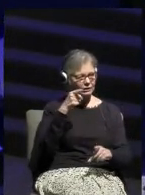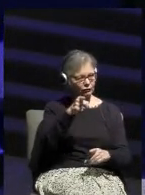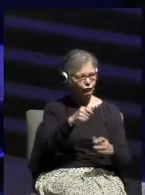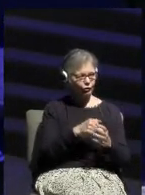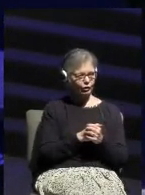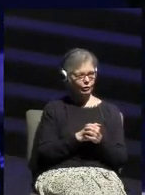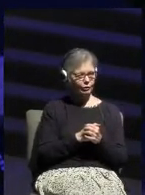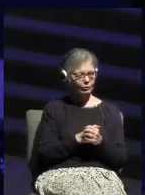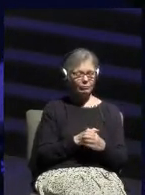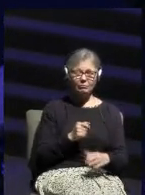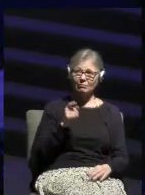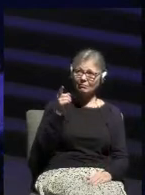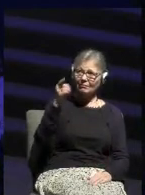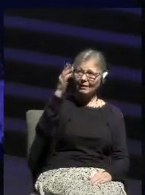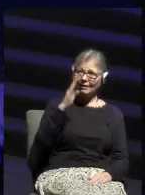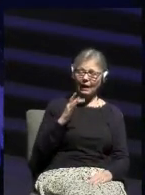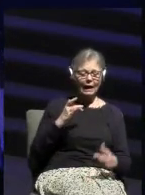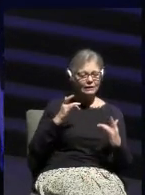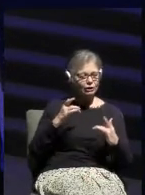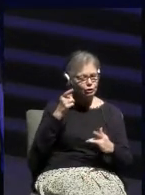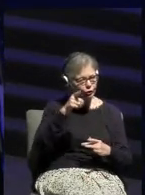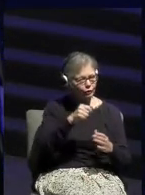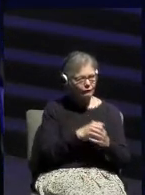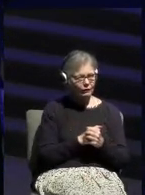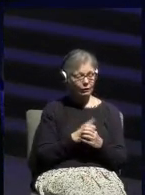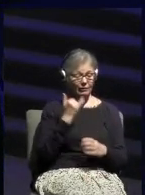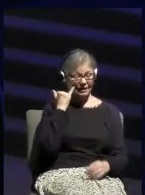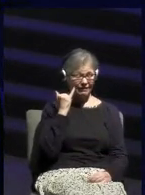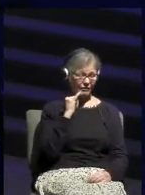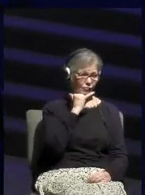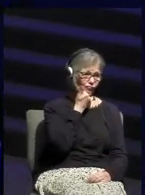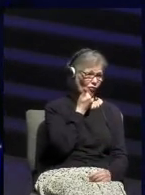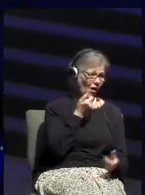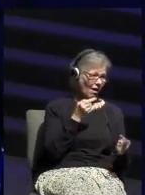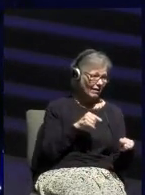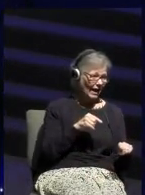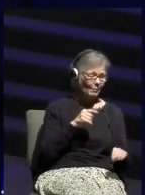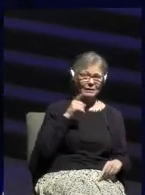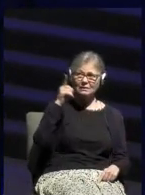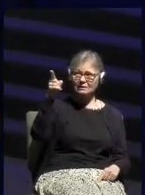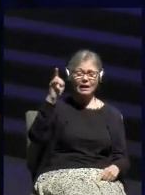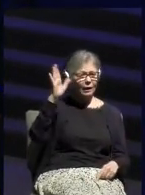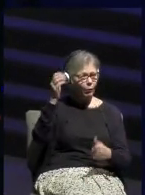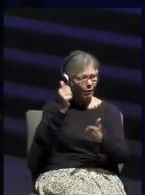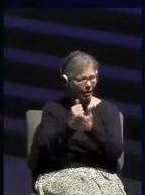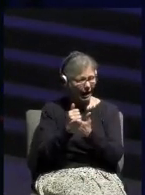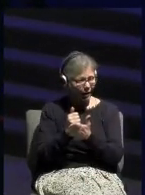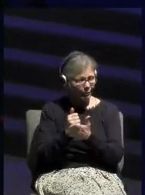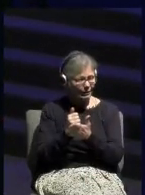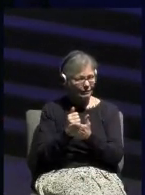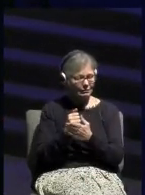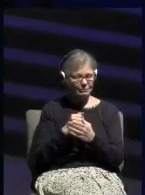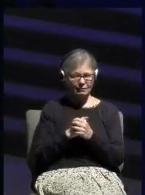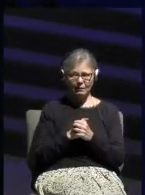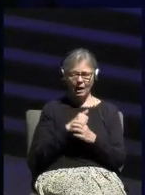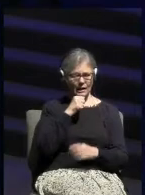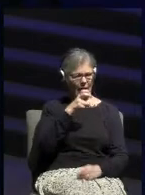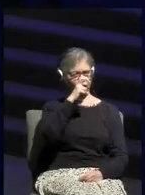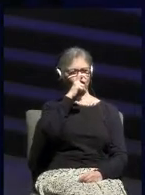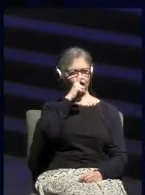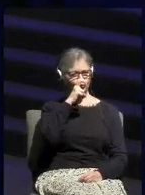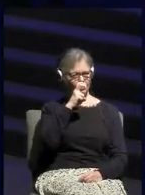The accidental things that happen in our life, the stumblings that happen in our life, God's concerned about that. God's not